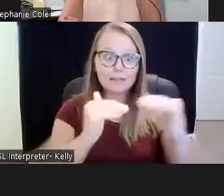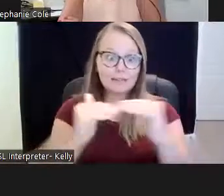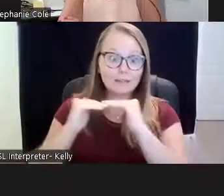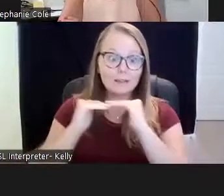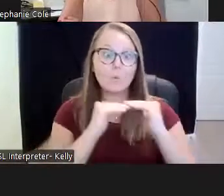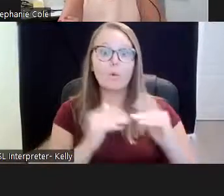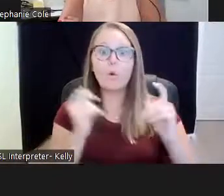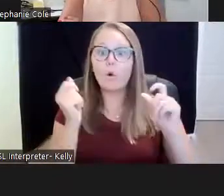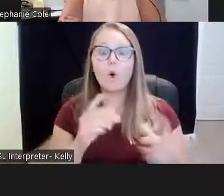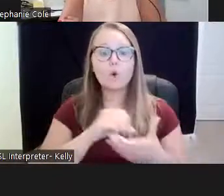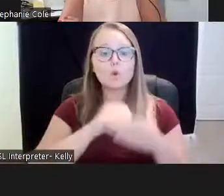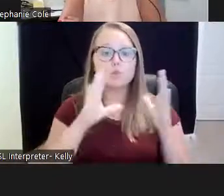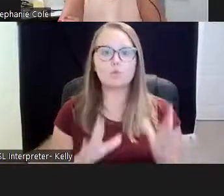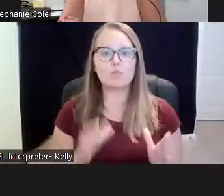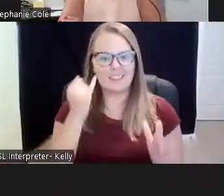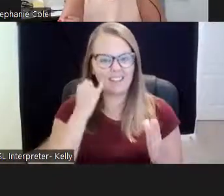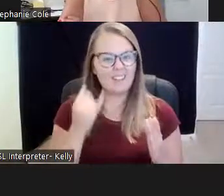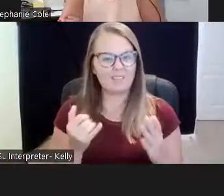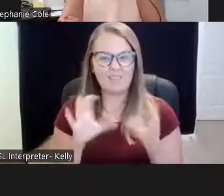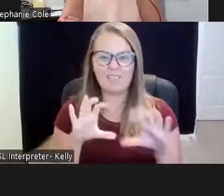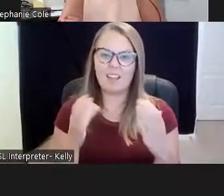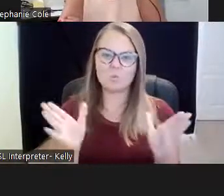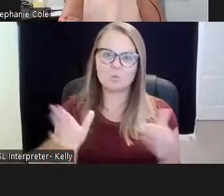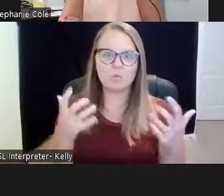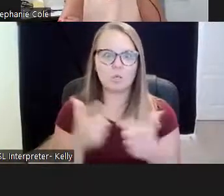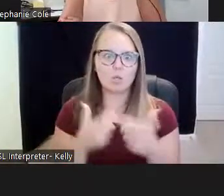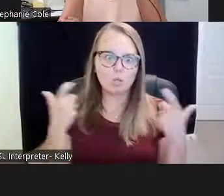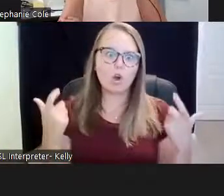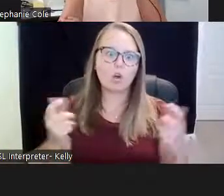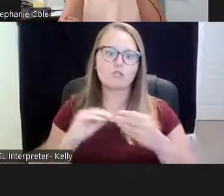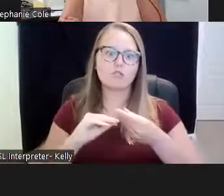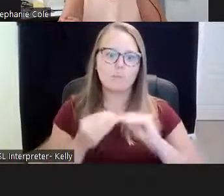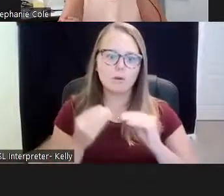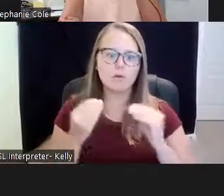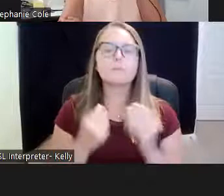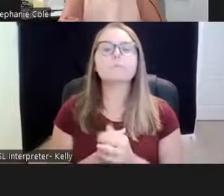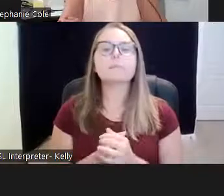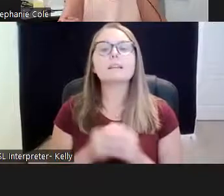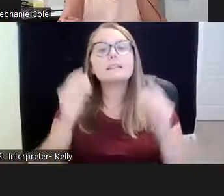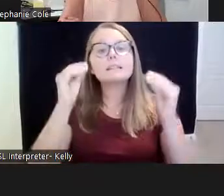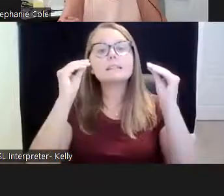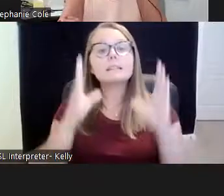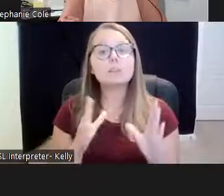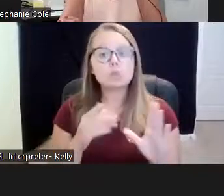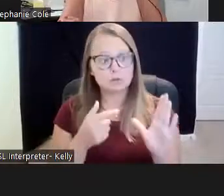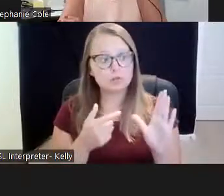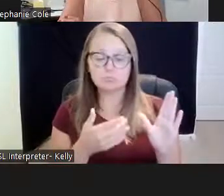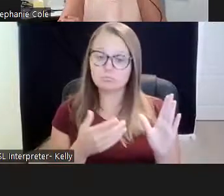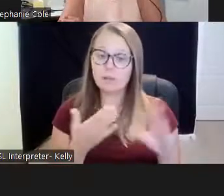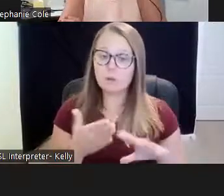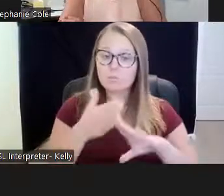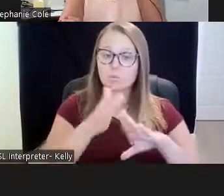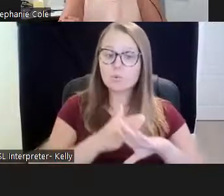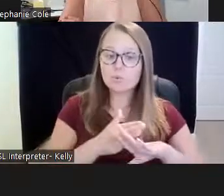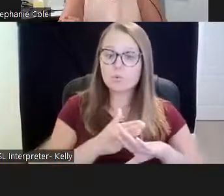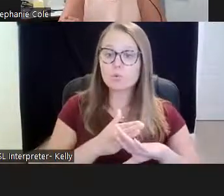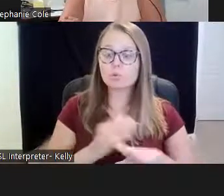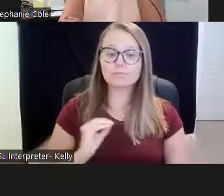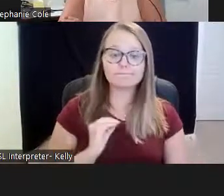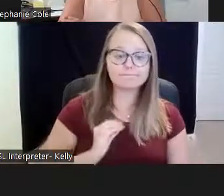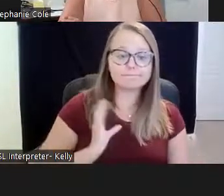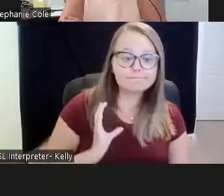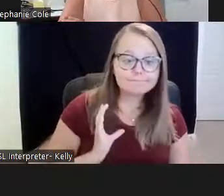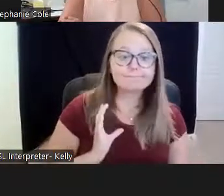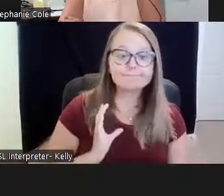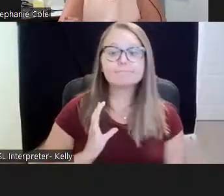all the students in their large classrooms. And teachers report improved confidence and self-esteem